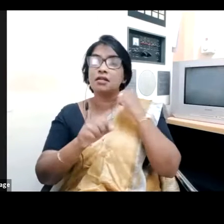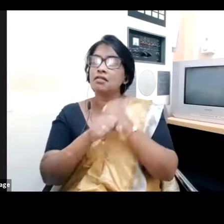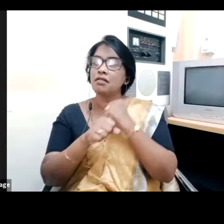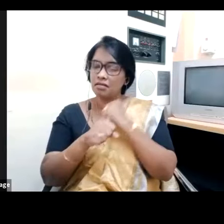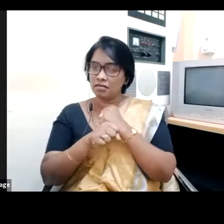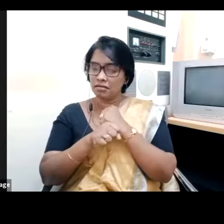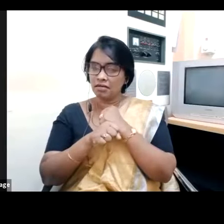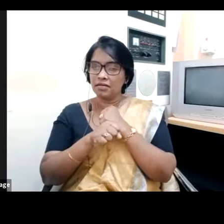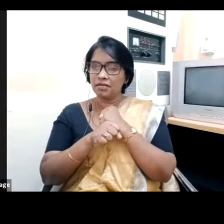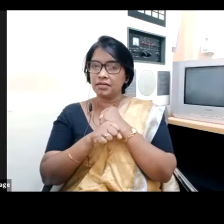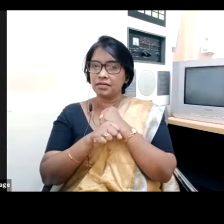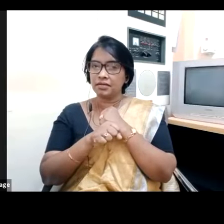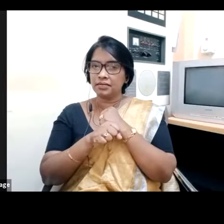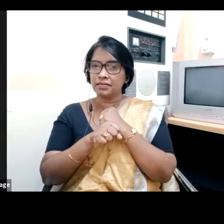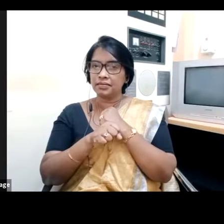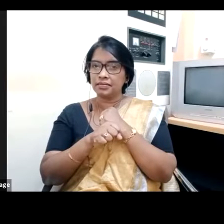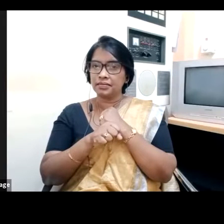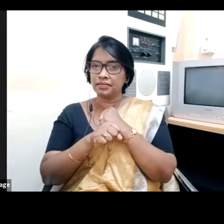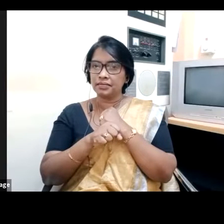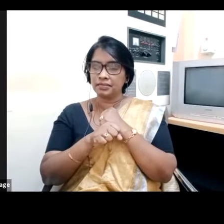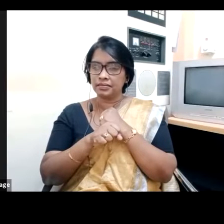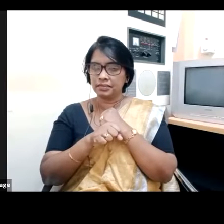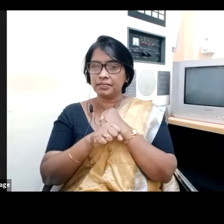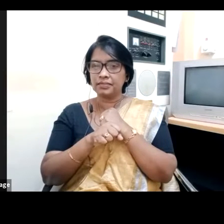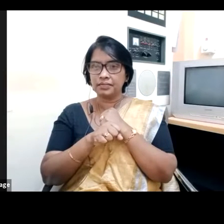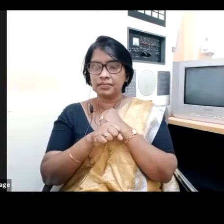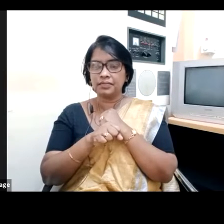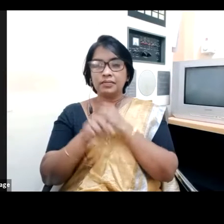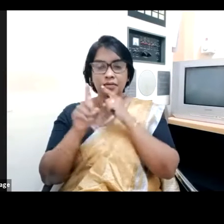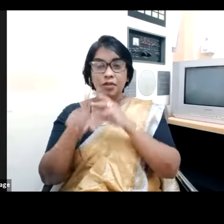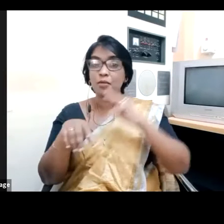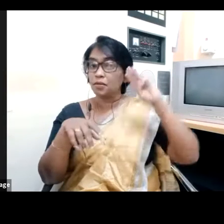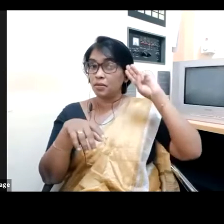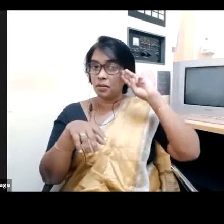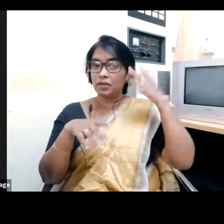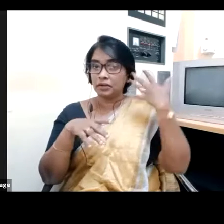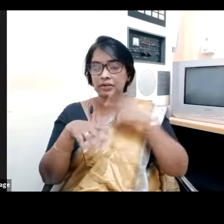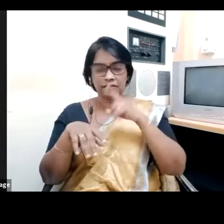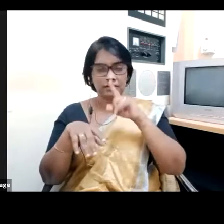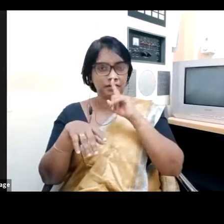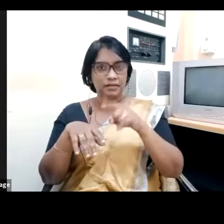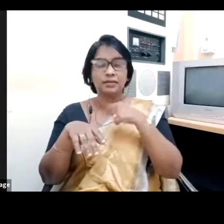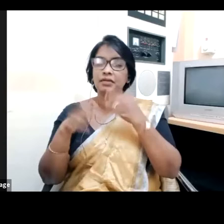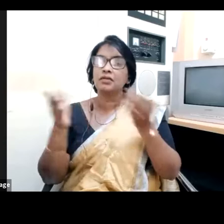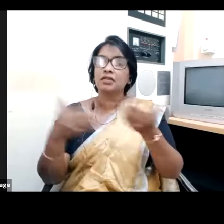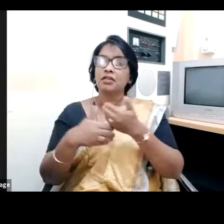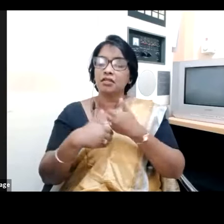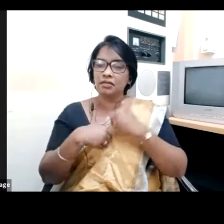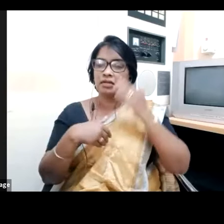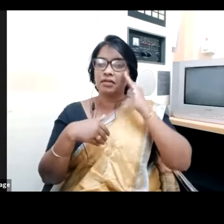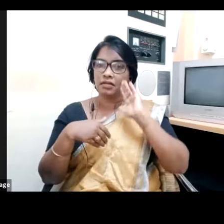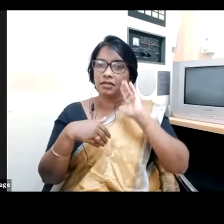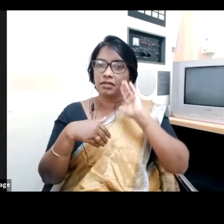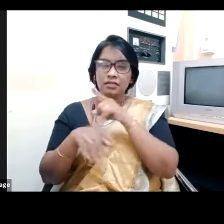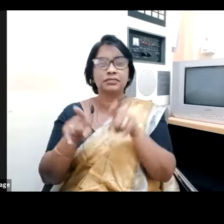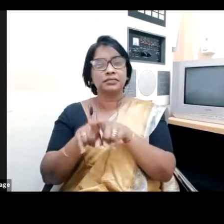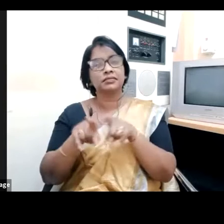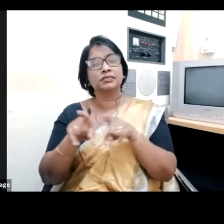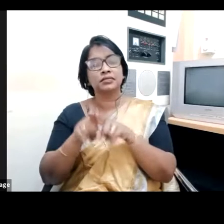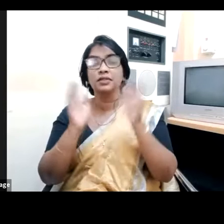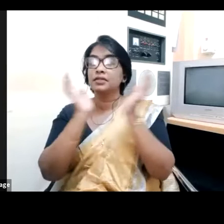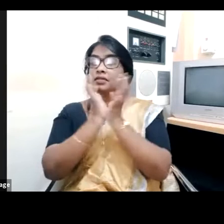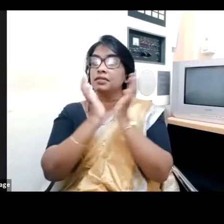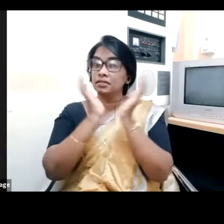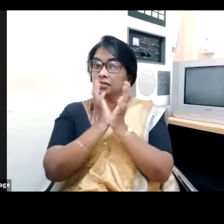we have made a pledge that we will increase our natural forest cover to 32% by 2030.